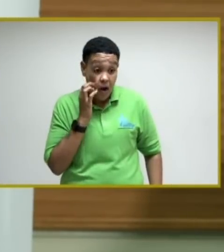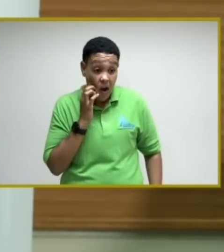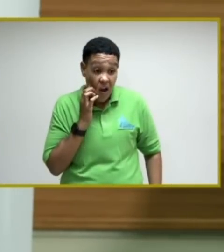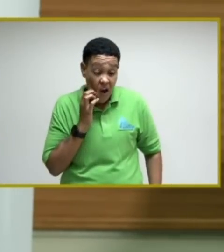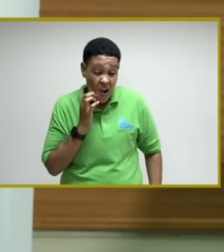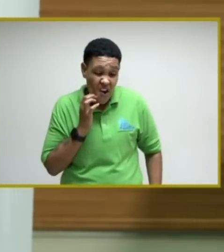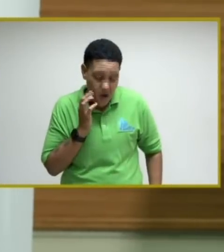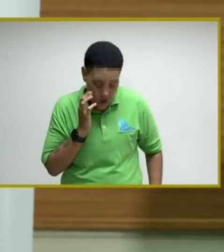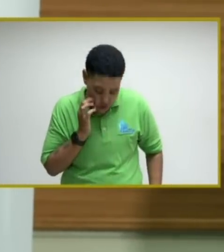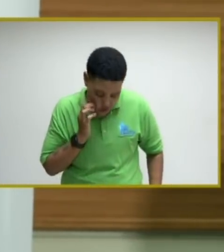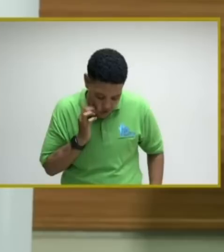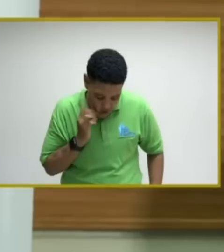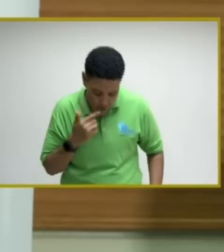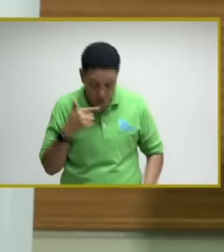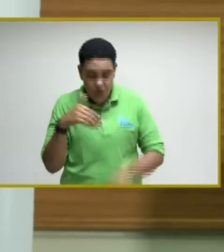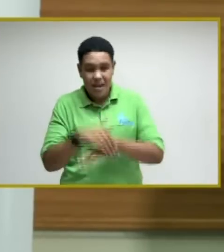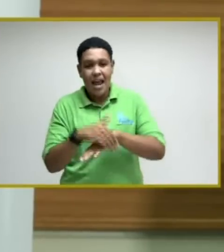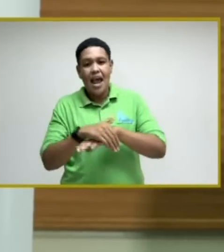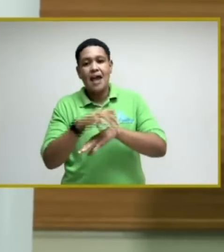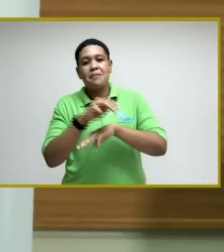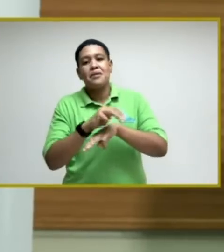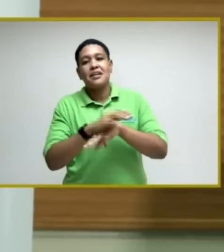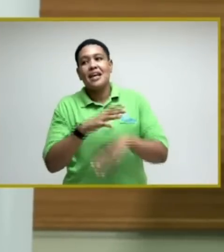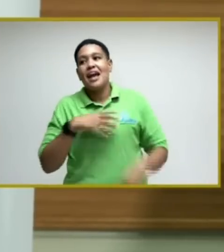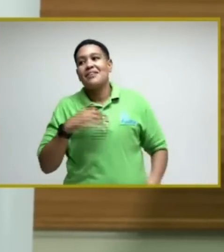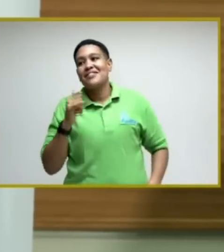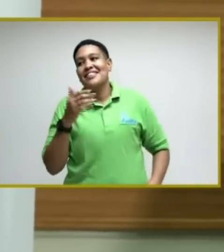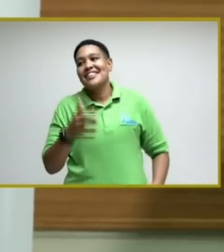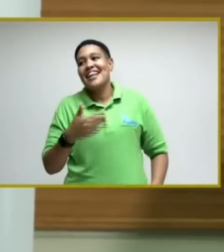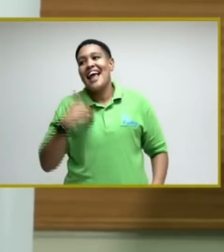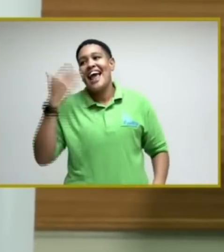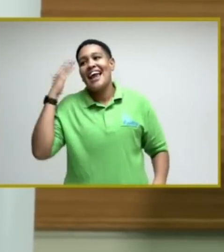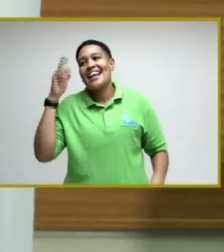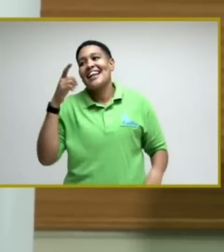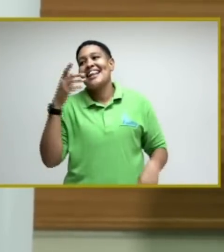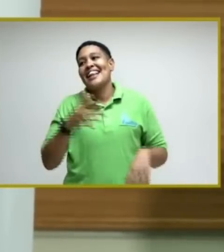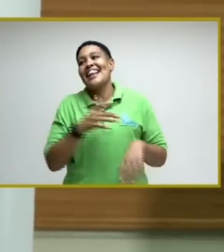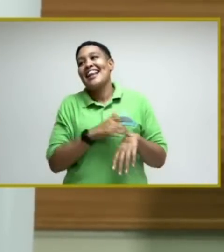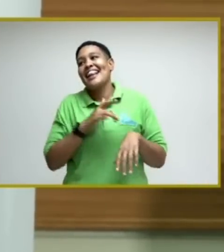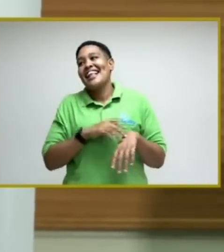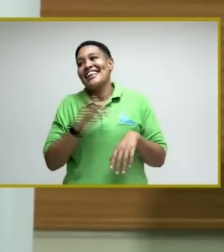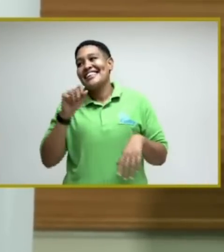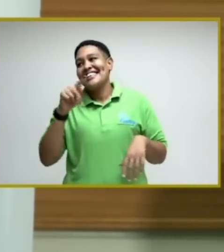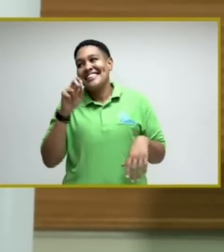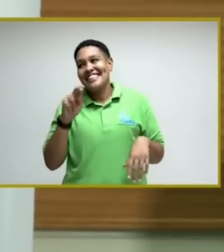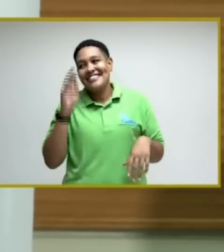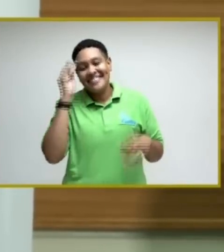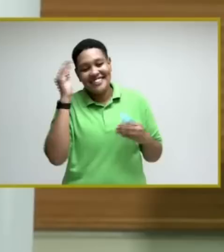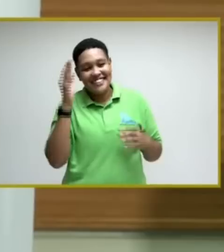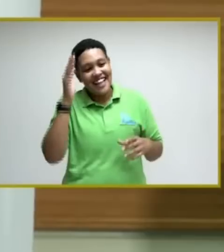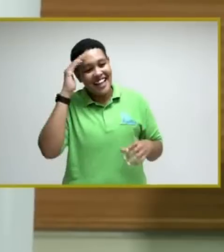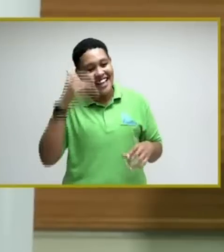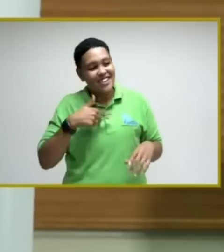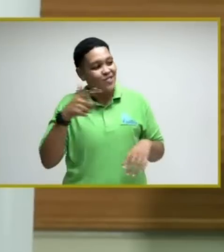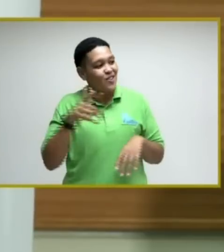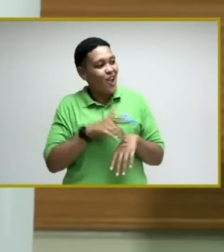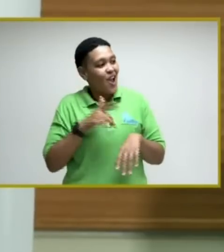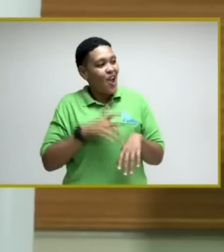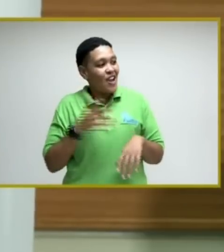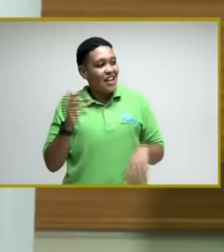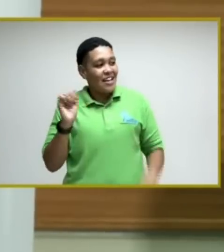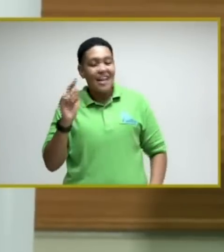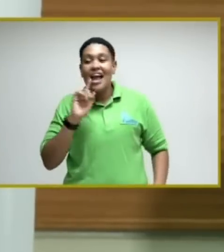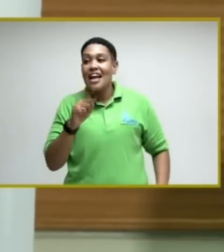Is she on? Minister, good night, everyone. Yes. I'm sorry about that. I didn't know you were on earlier. Stephen just mentioned to me I should have introduced you earlier. Can you